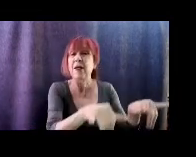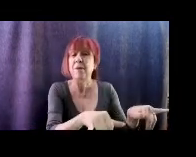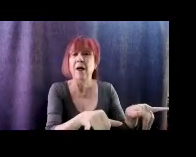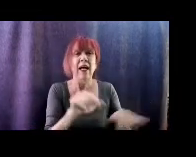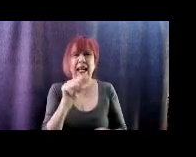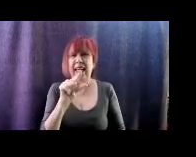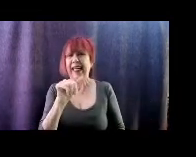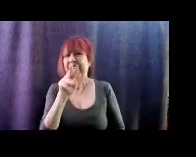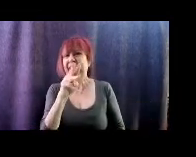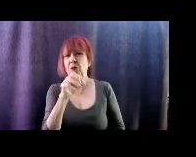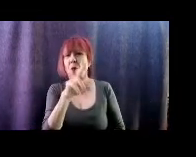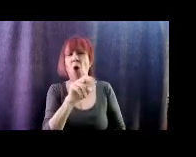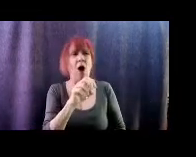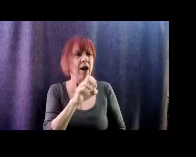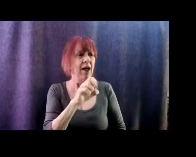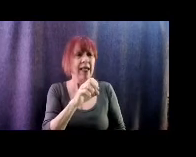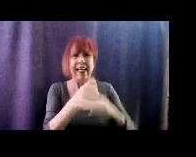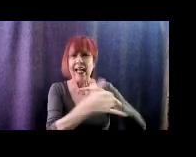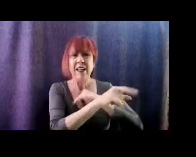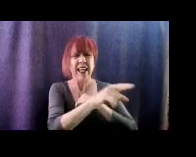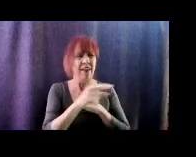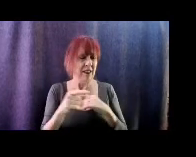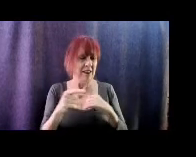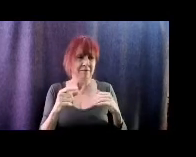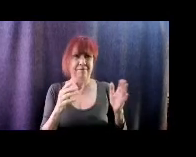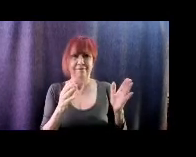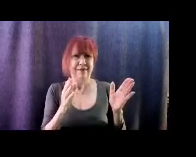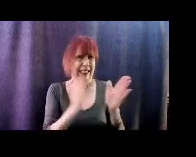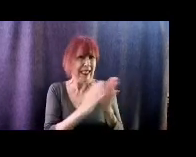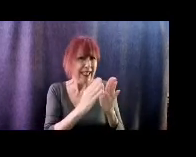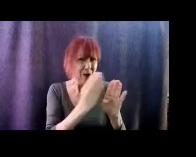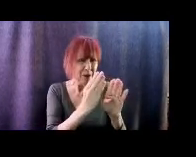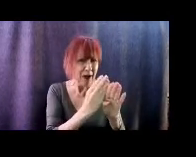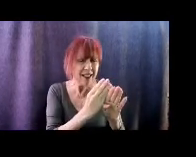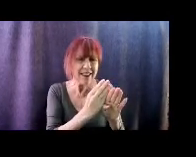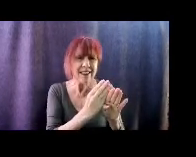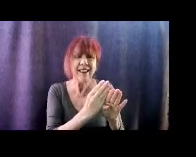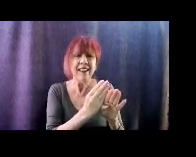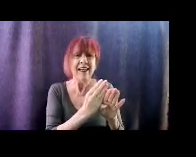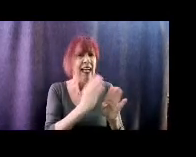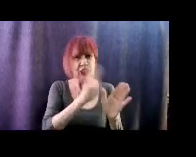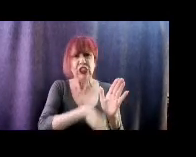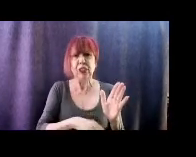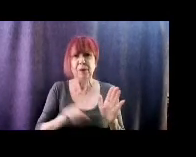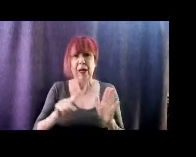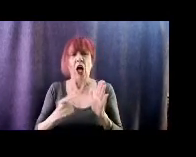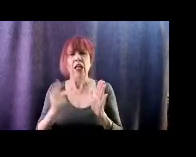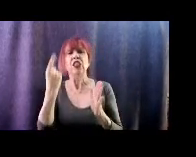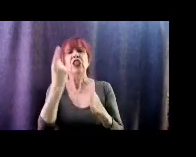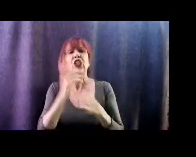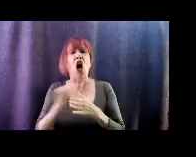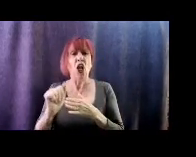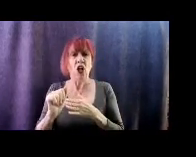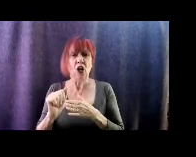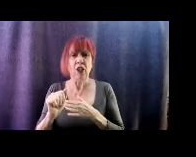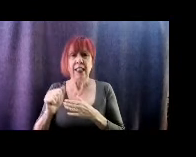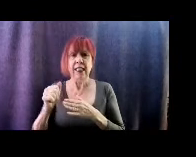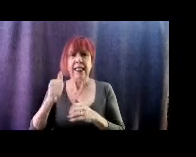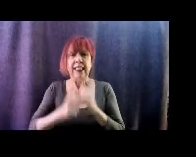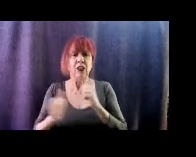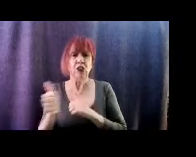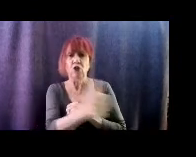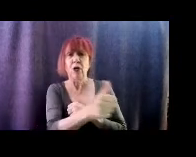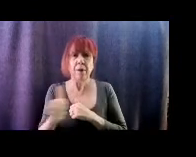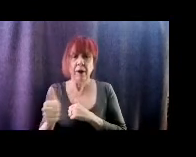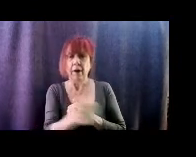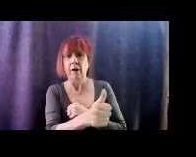bus that runs, and we have students very economically, $1 a head per trip, that go out to the local hospital